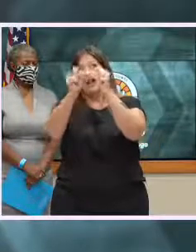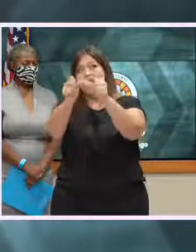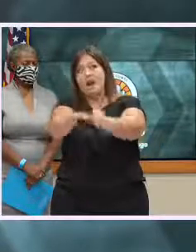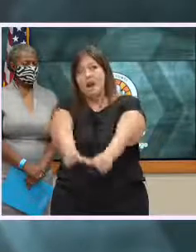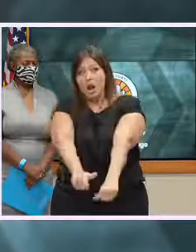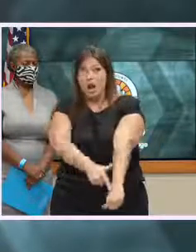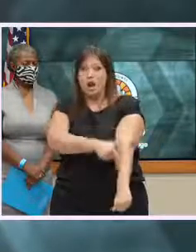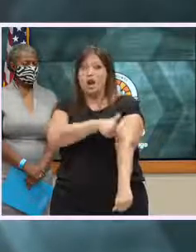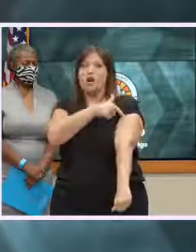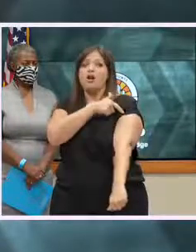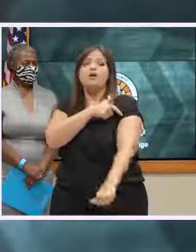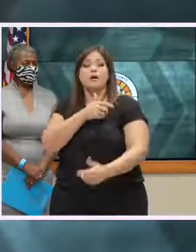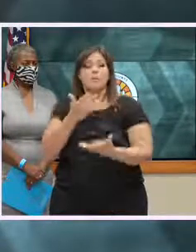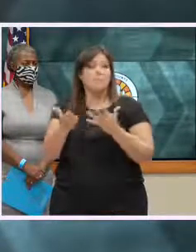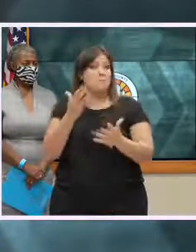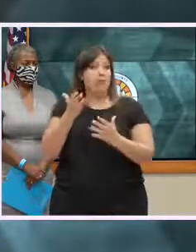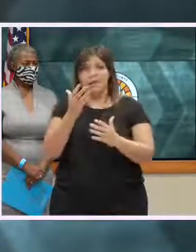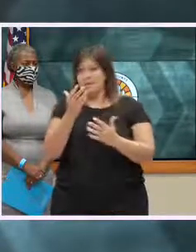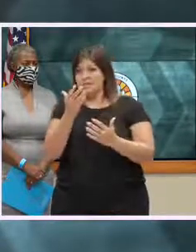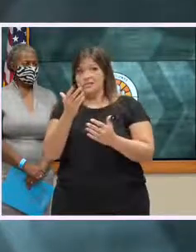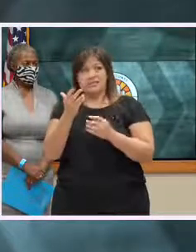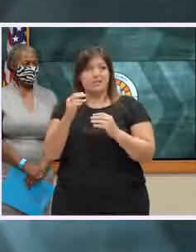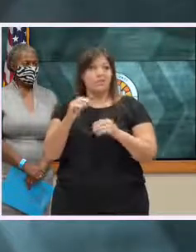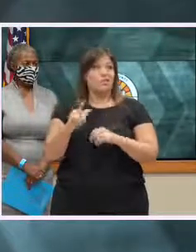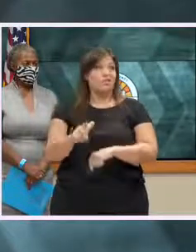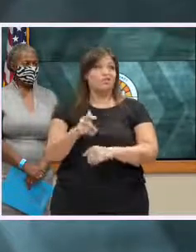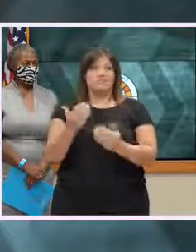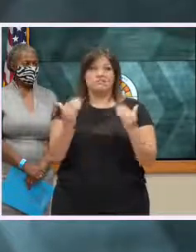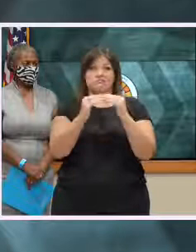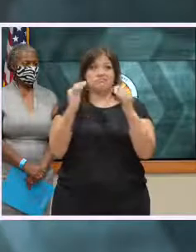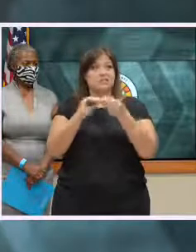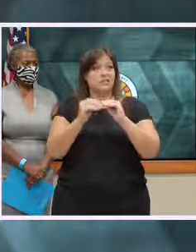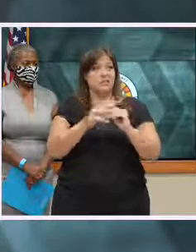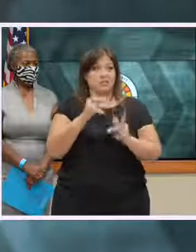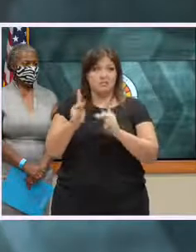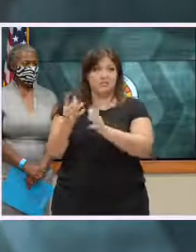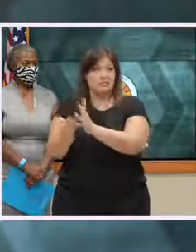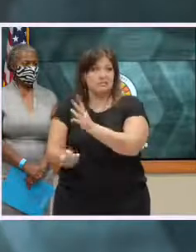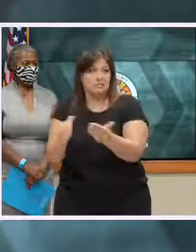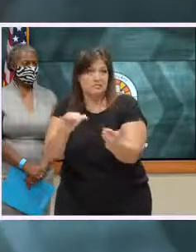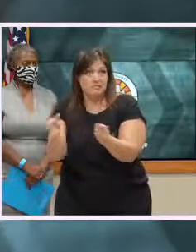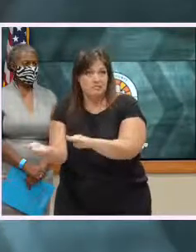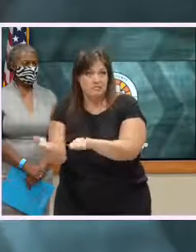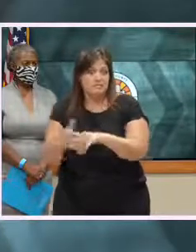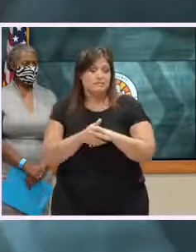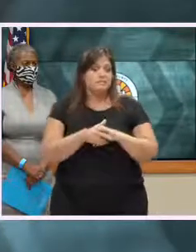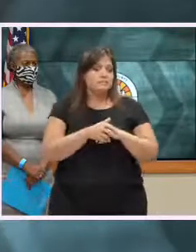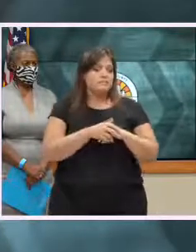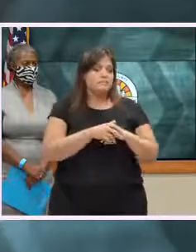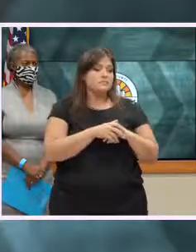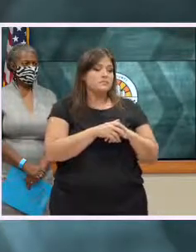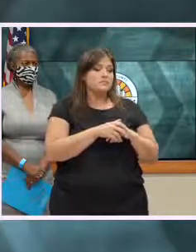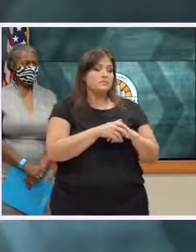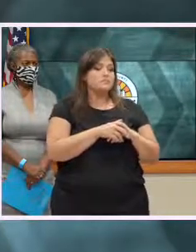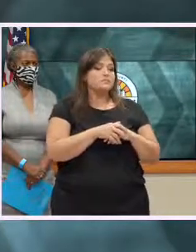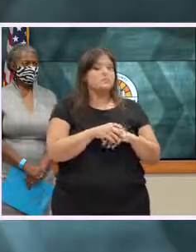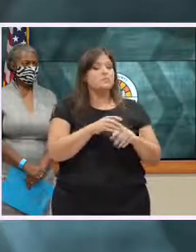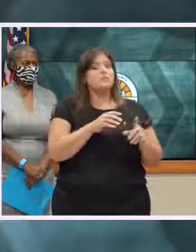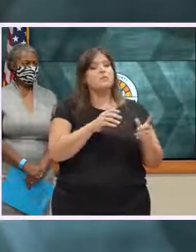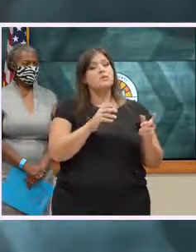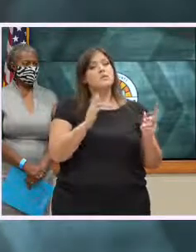death. Our first wave, which had a higher peak in July, saw around 2,500